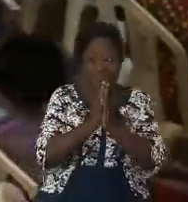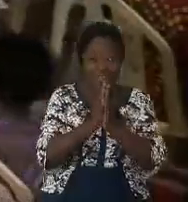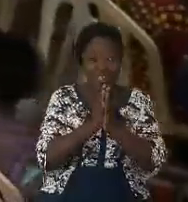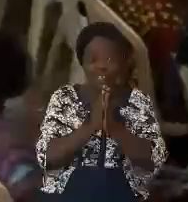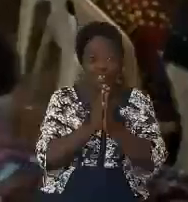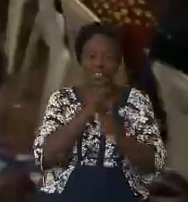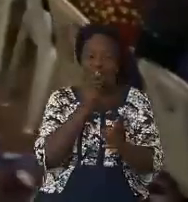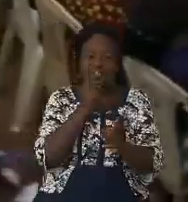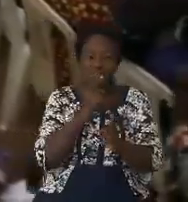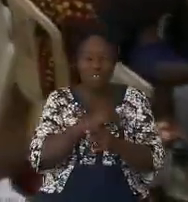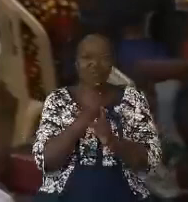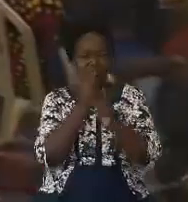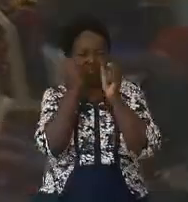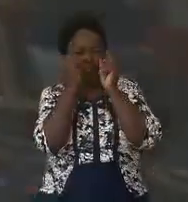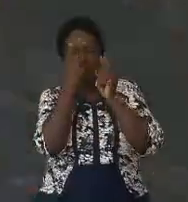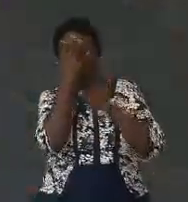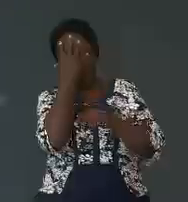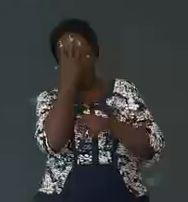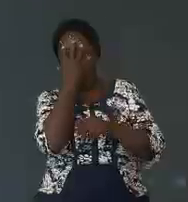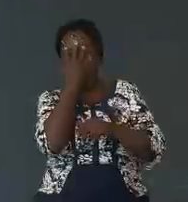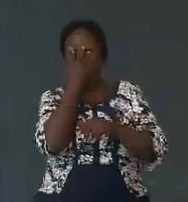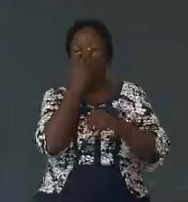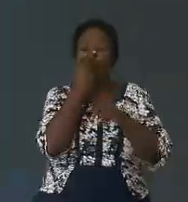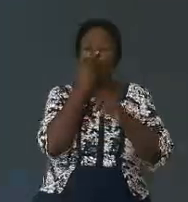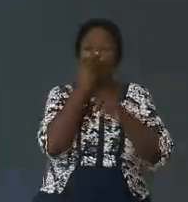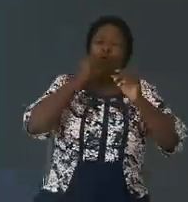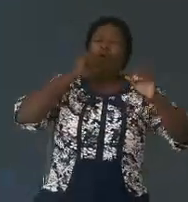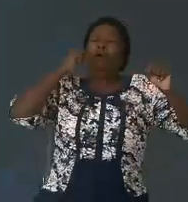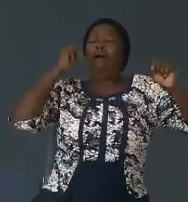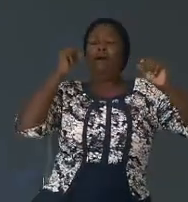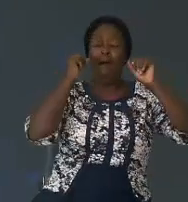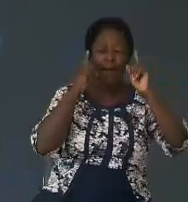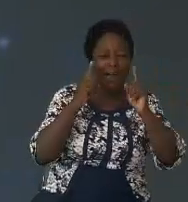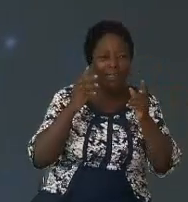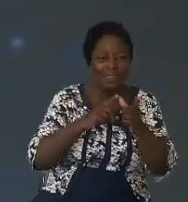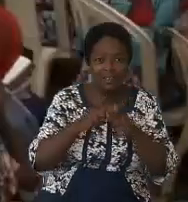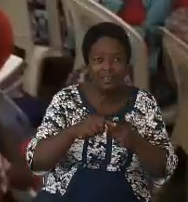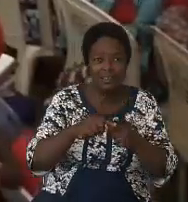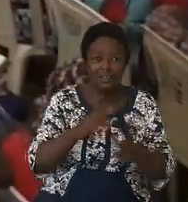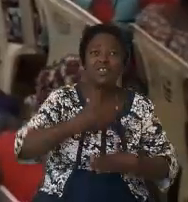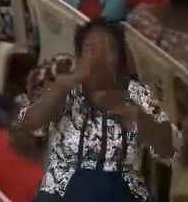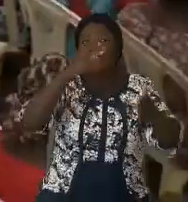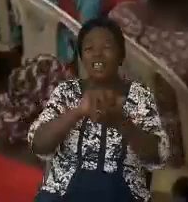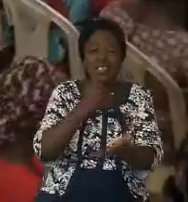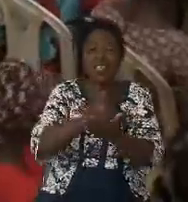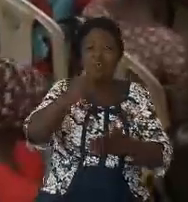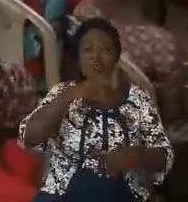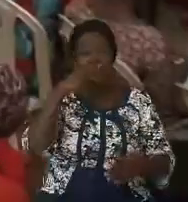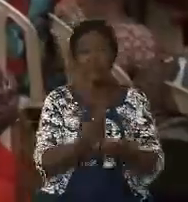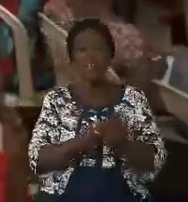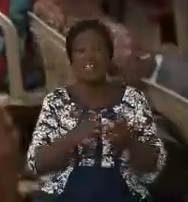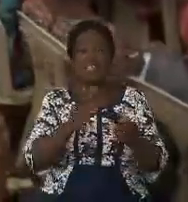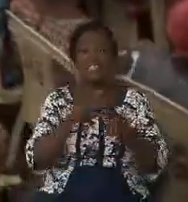back for you. And that amen is like, you know, somebody is just waking up. Sunday afternoon,